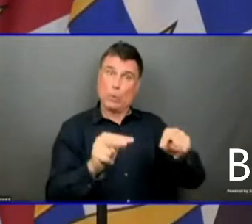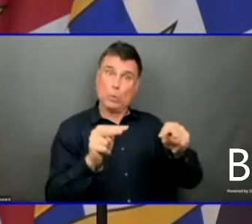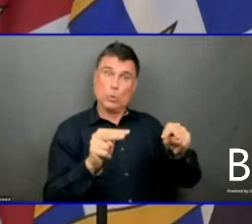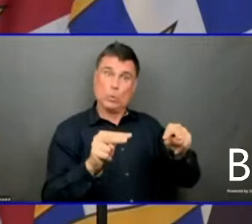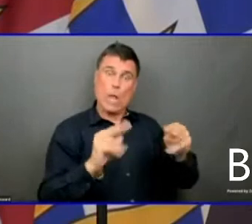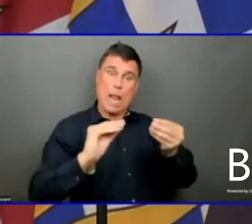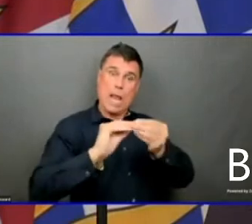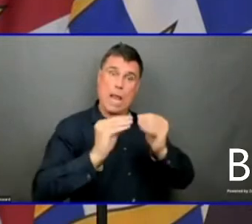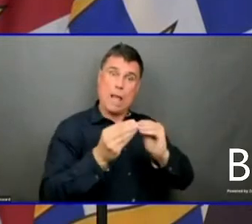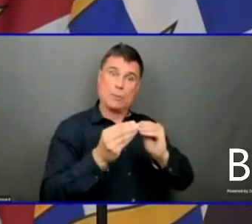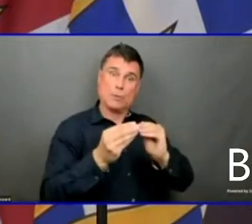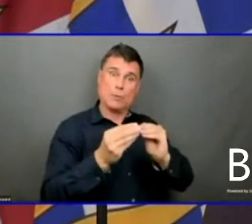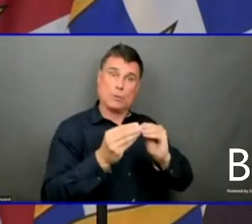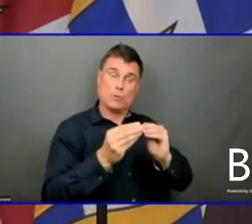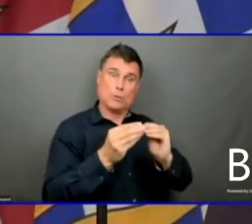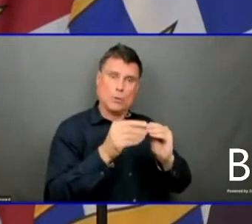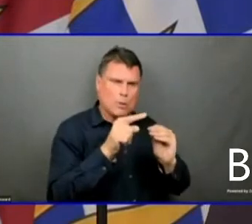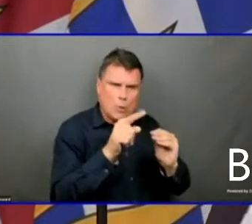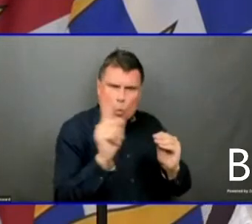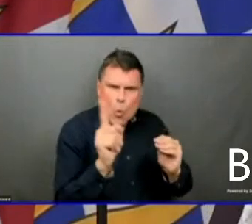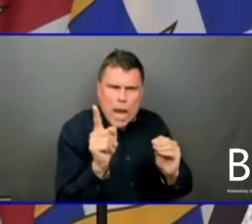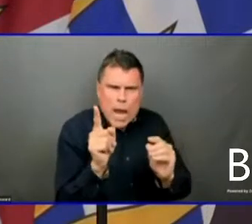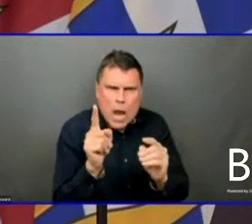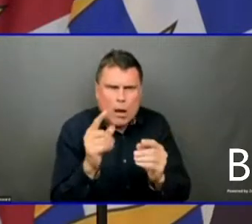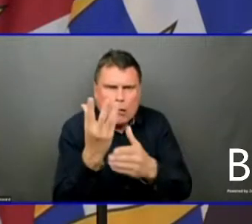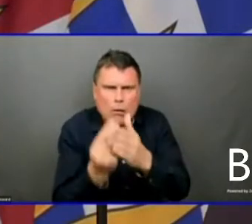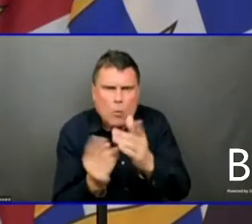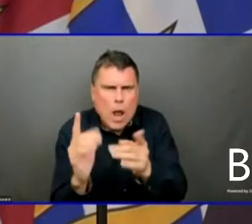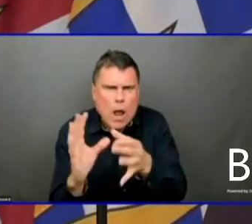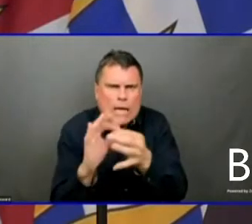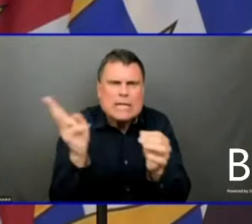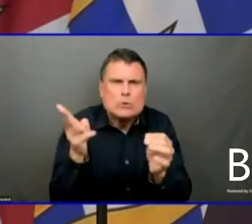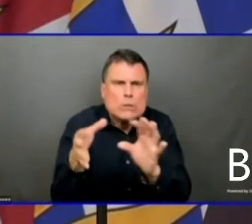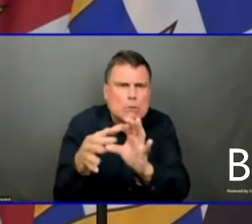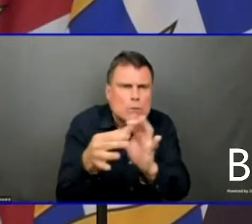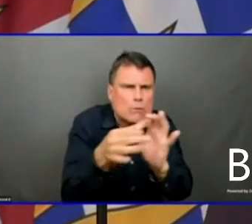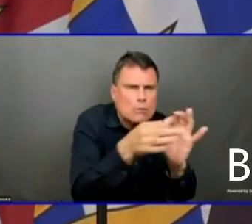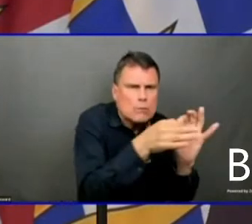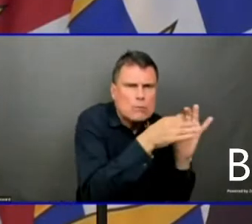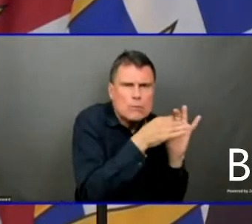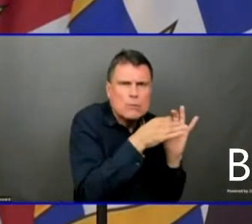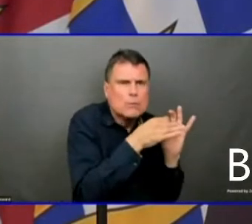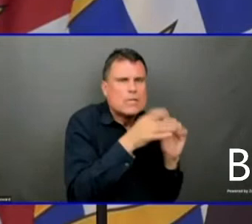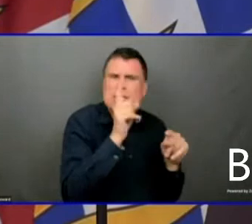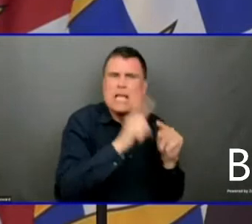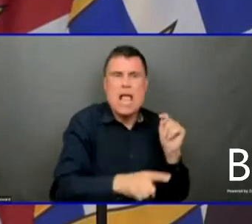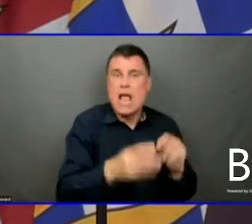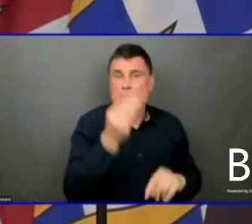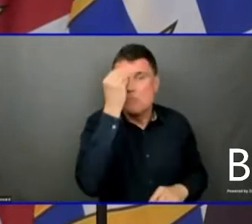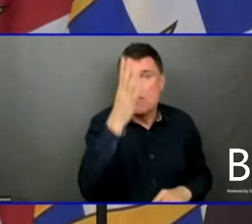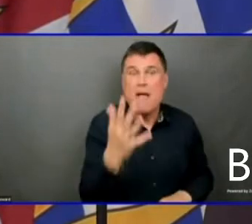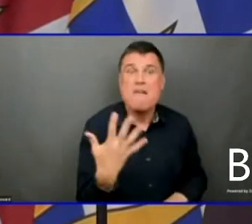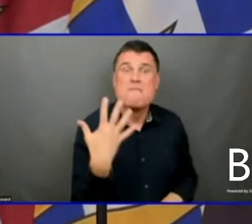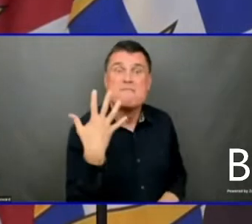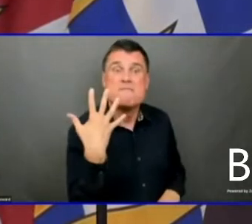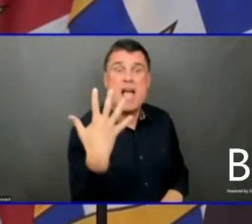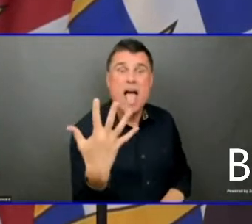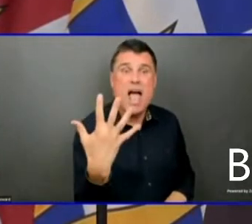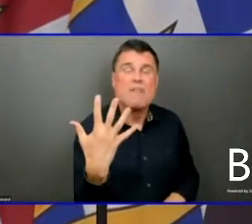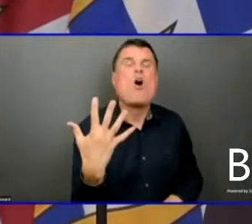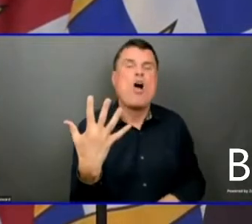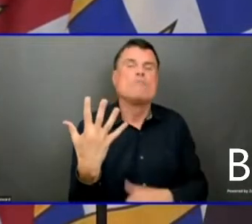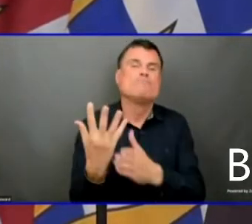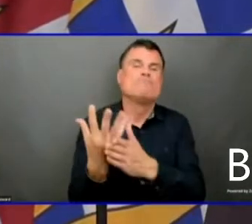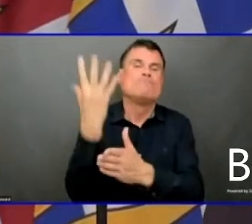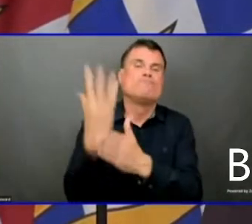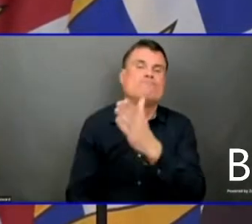fact. So I can't tell you of the 5 deaths that happened today, whether each individual person